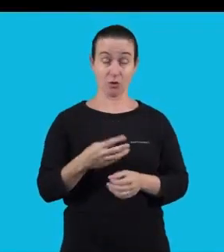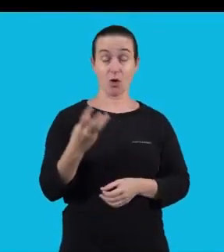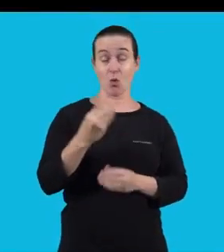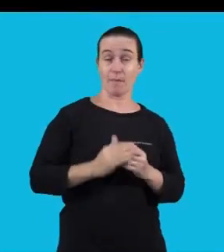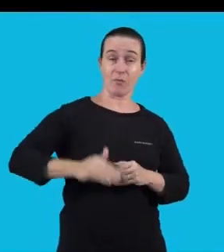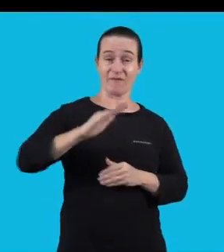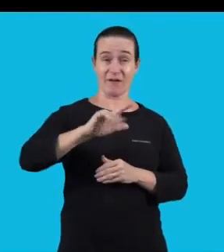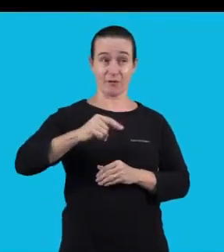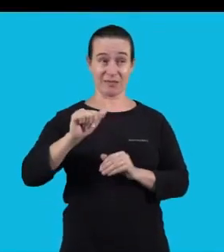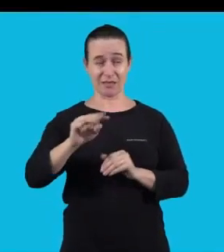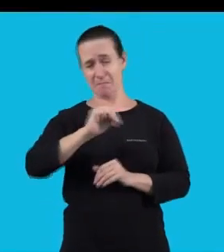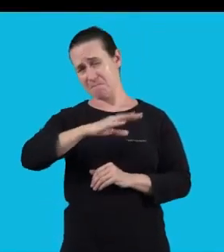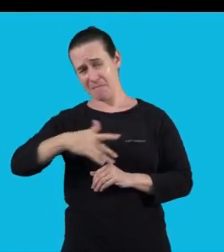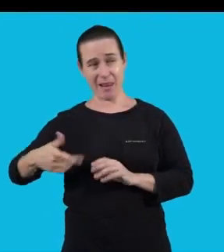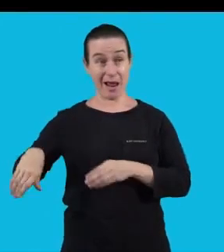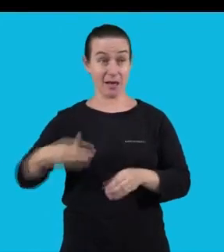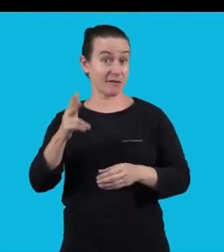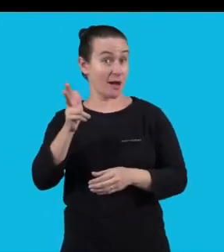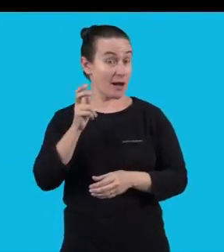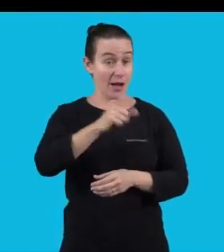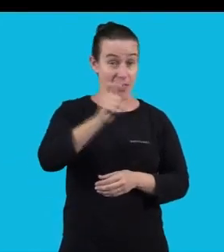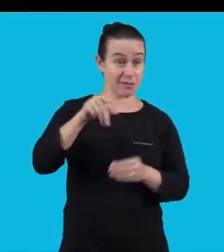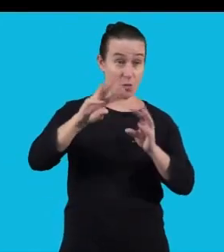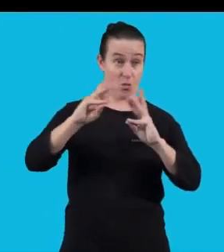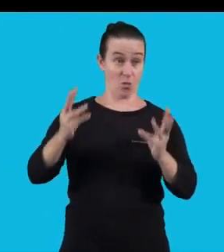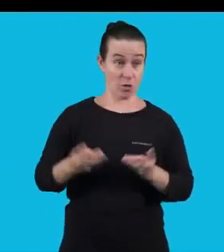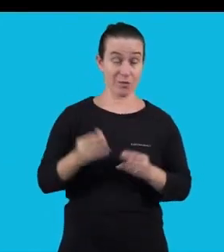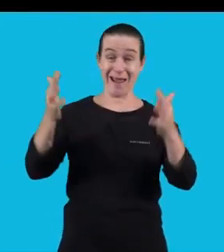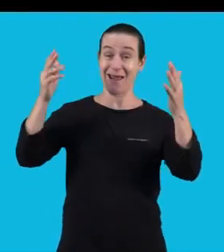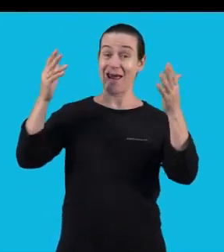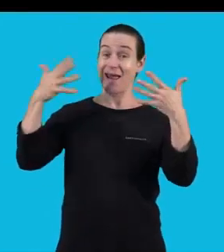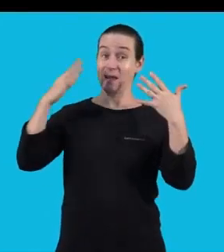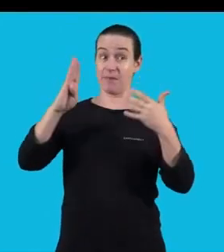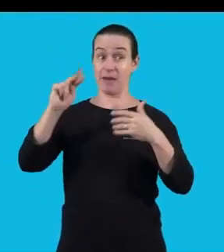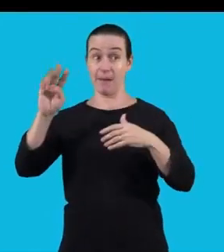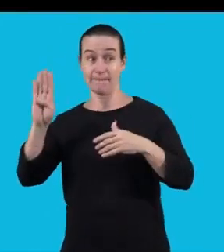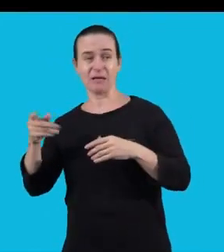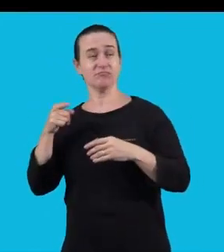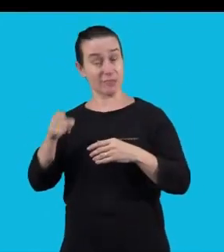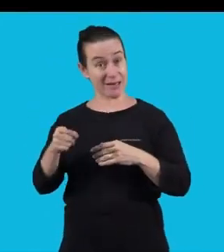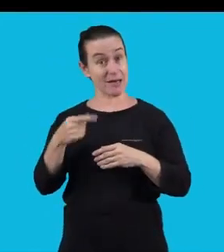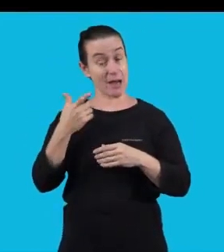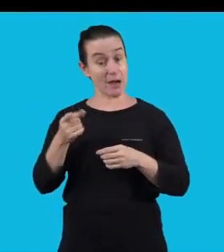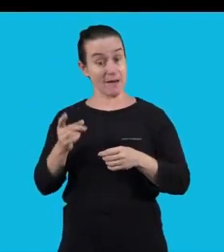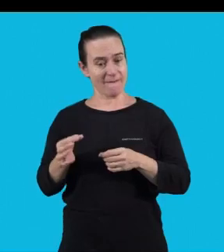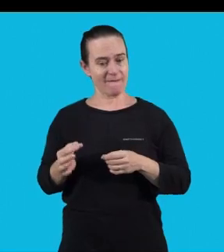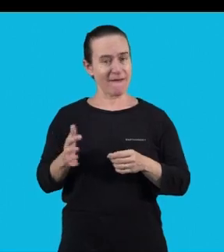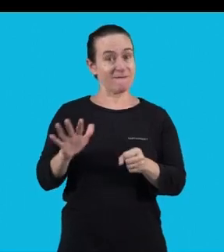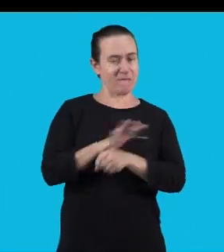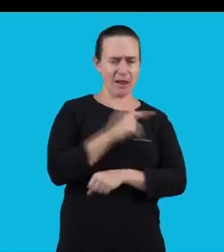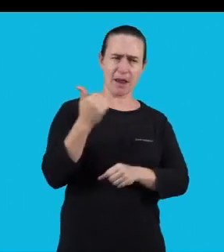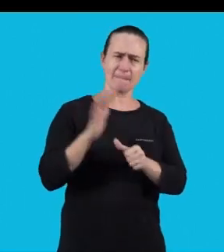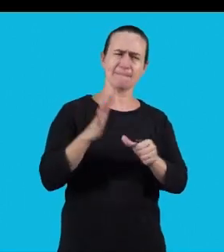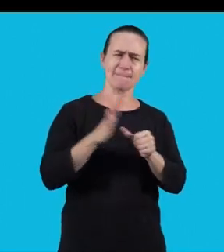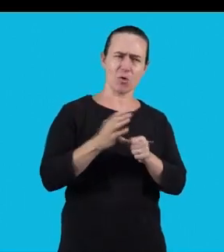over 5.6 million active listings worldwide, Airbnb is filling a very important